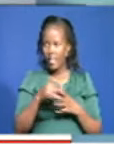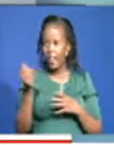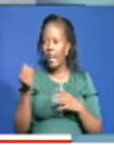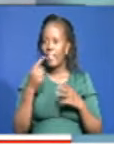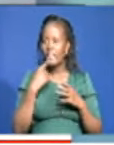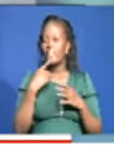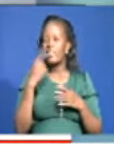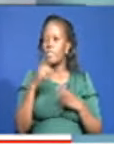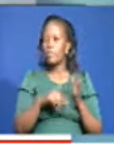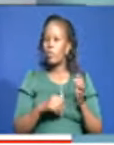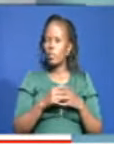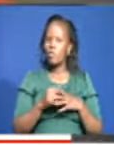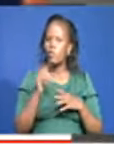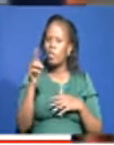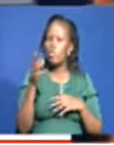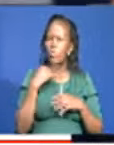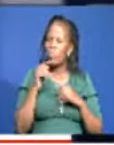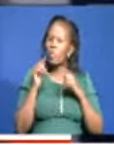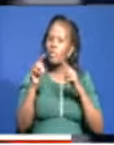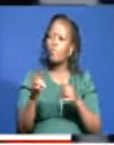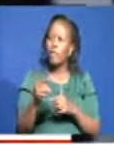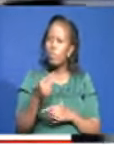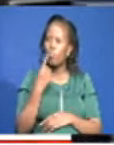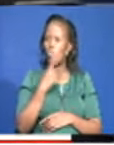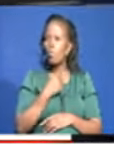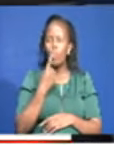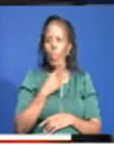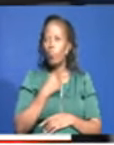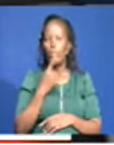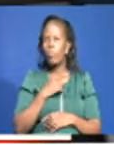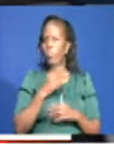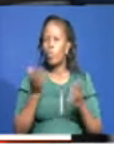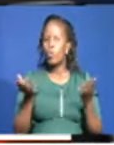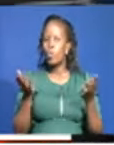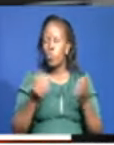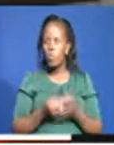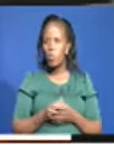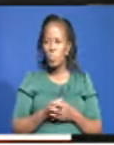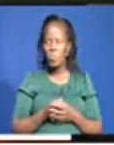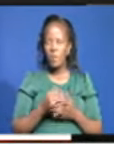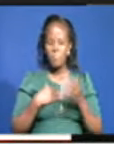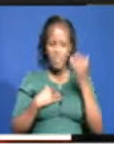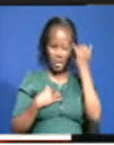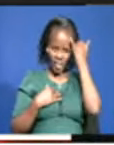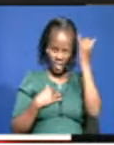whom do you want us to blame? Mimi kulingana na mimi